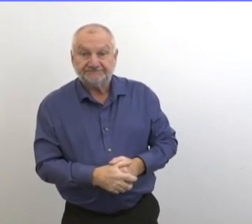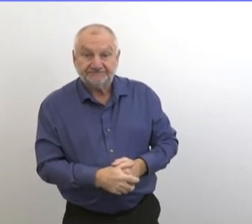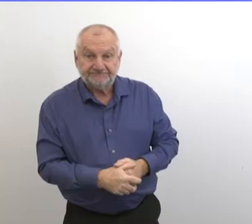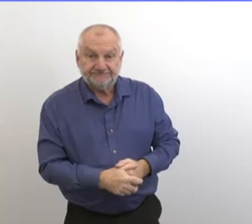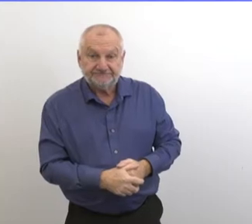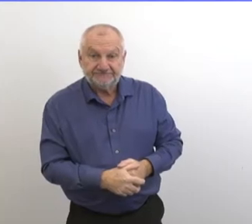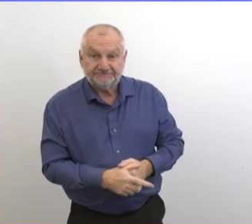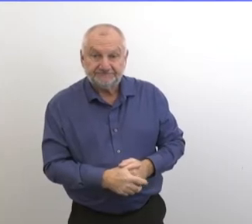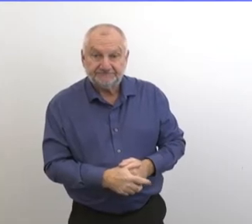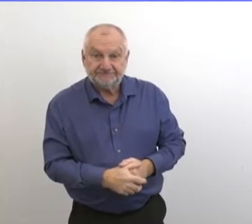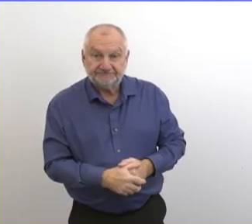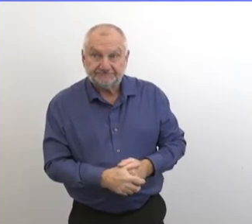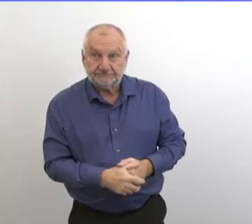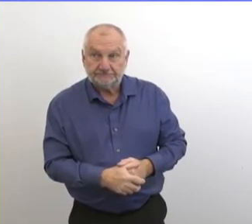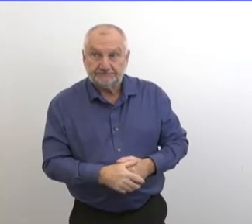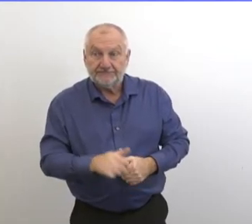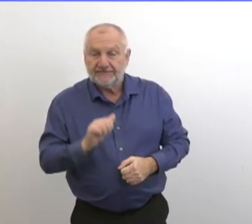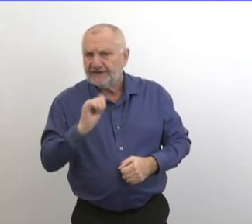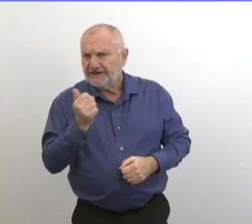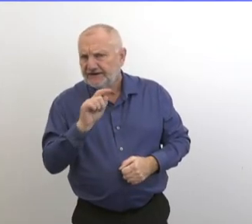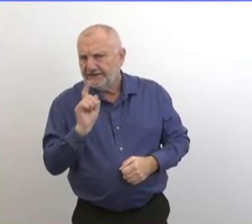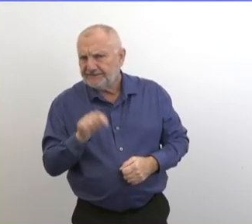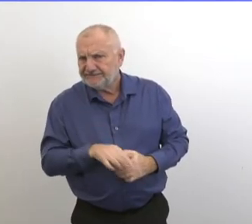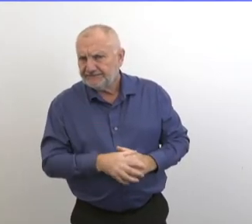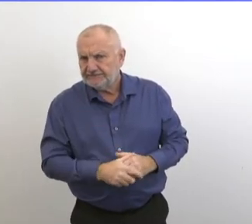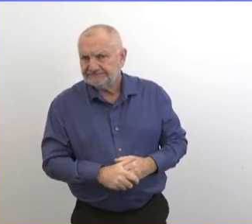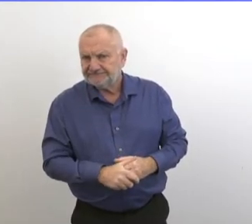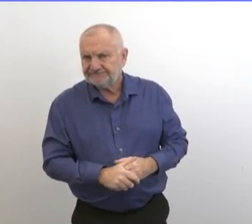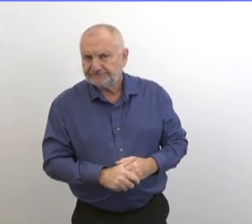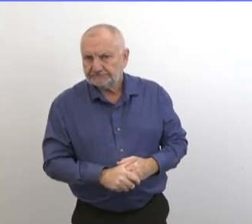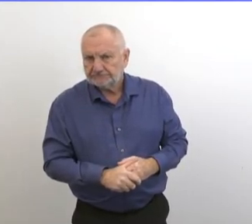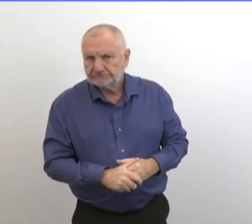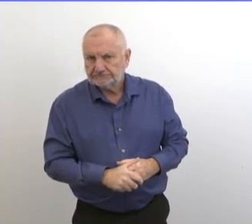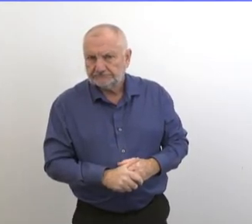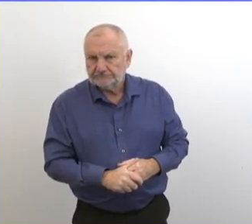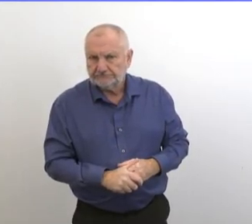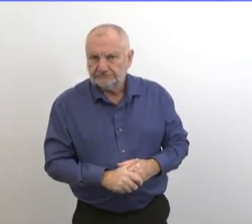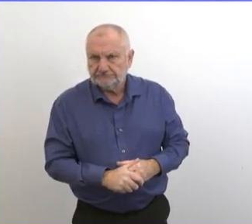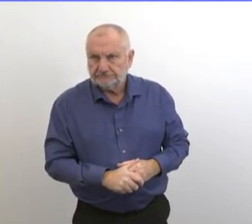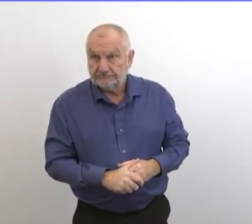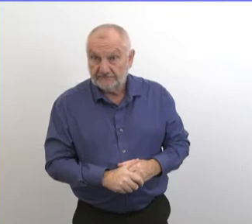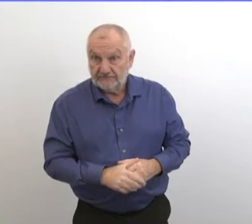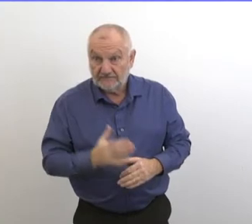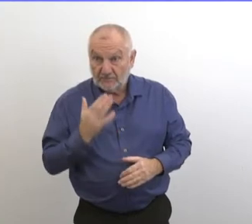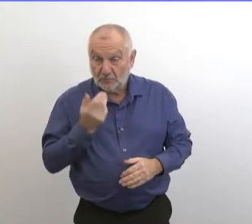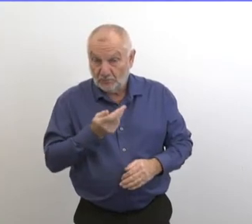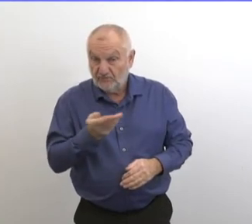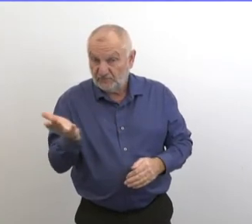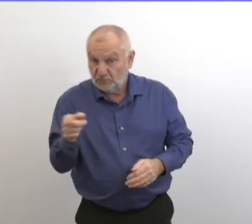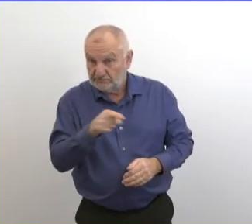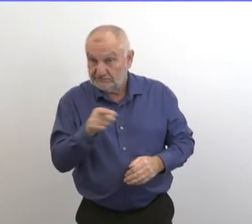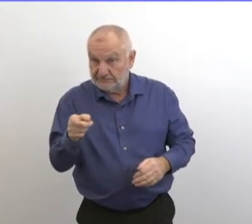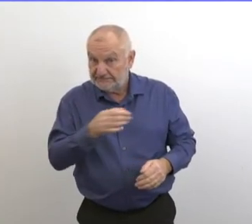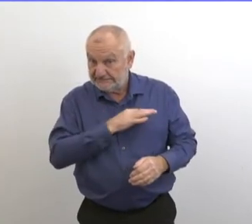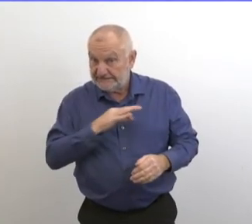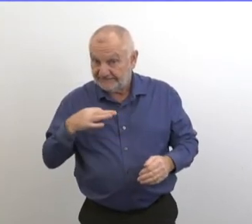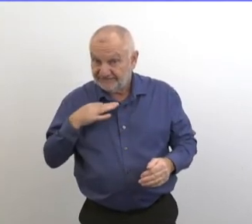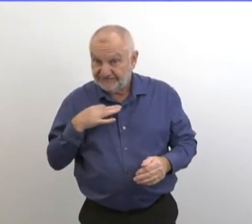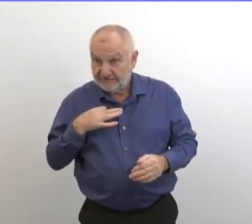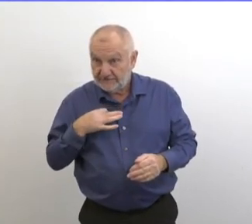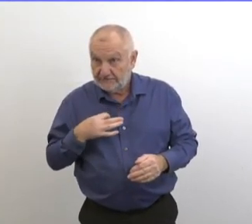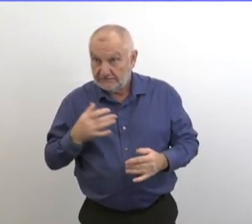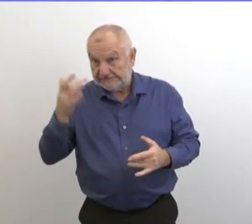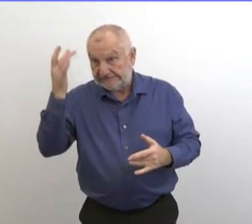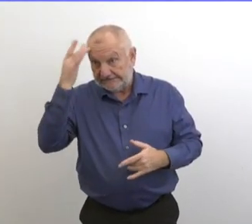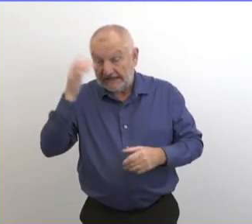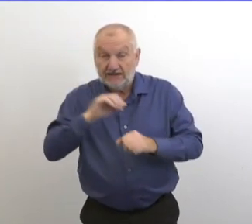And just with this money, I mean, we're hearing about frontline workers getting COVID. Why not take the money and invest it in more PPE or kind